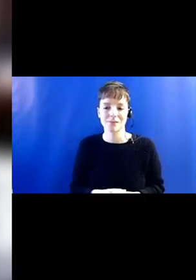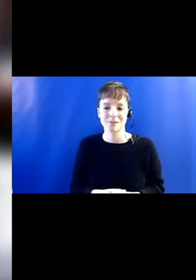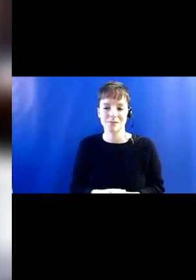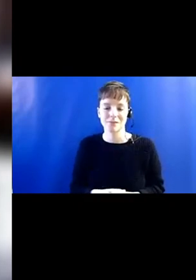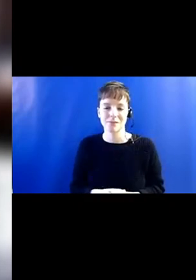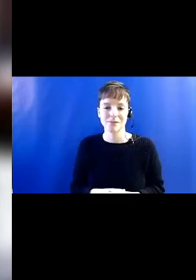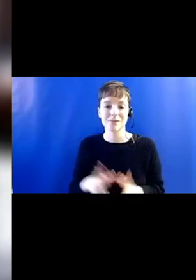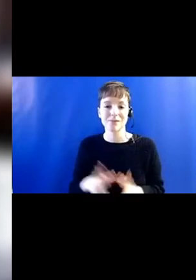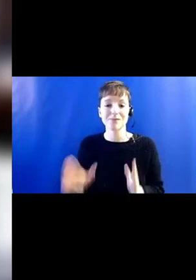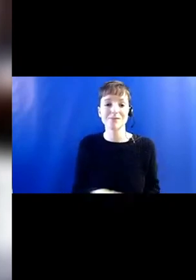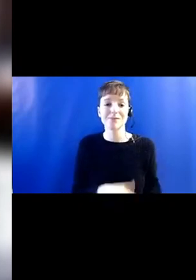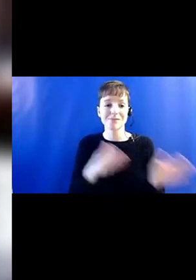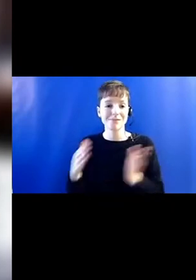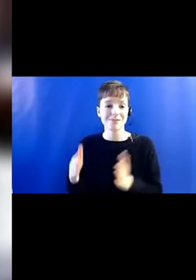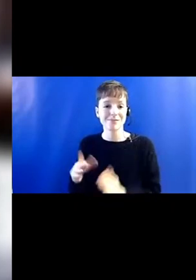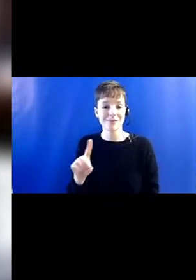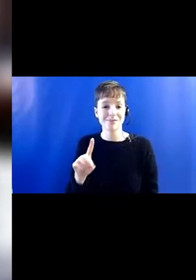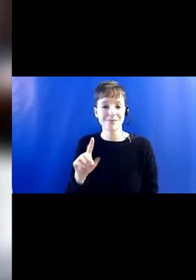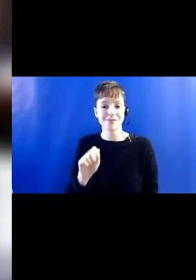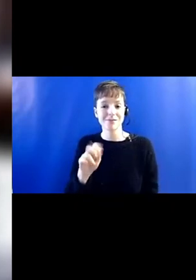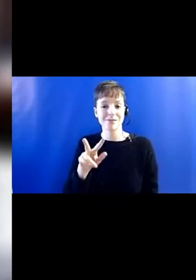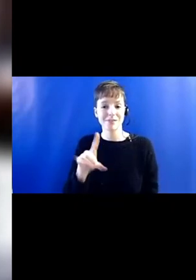Next, we have David Gramling,